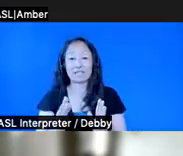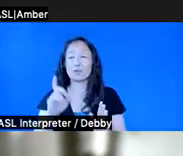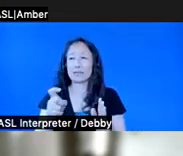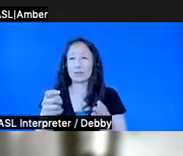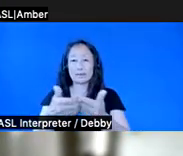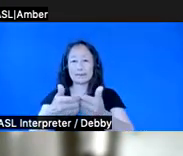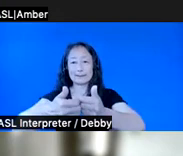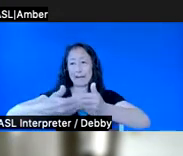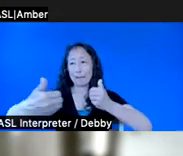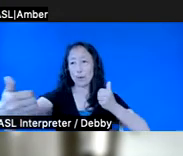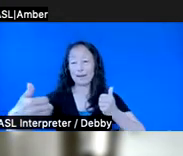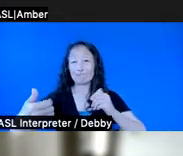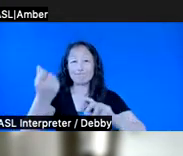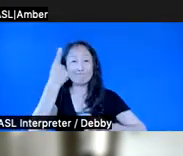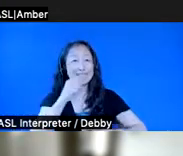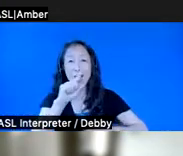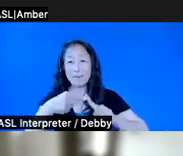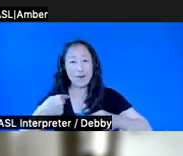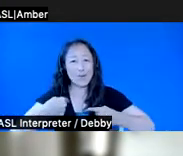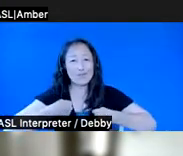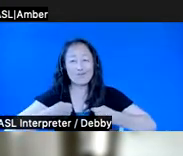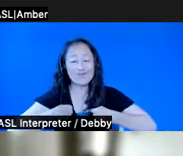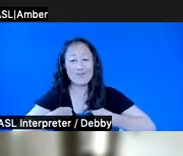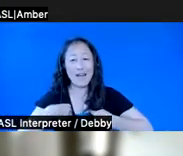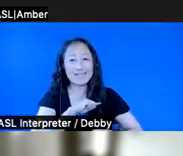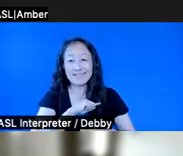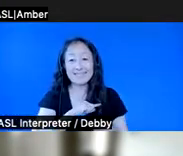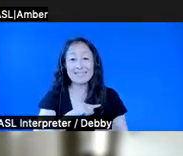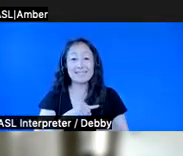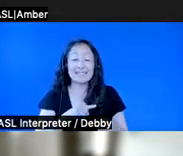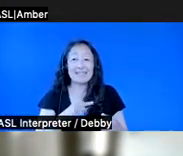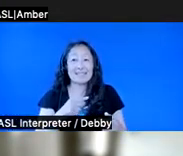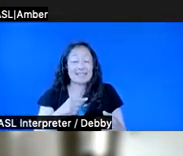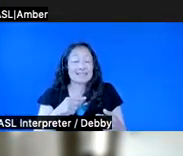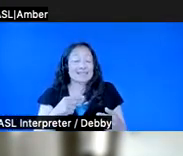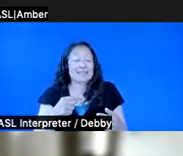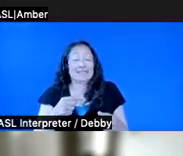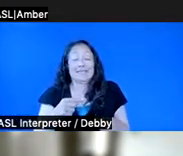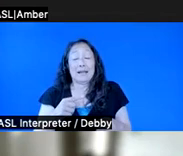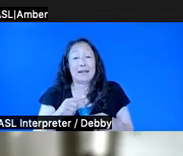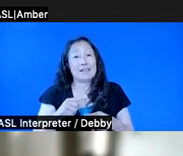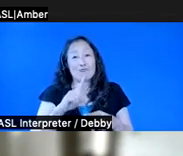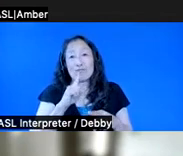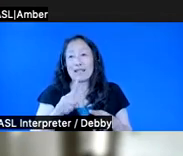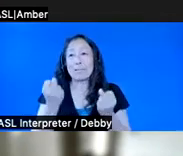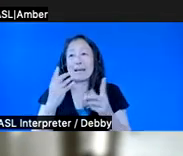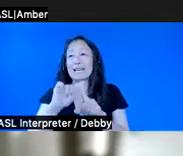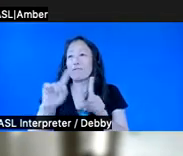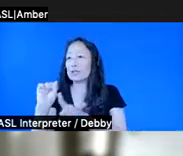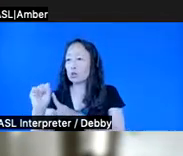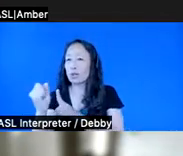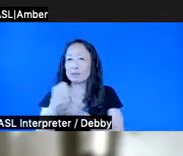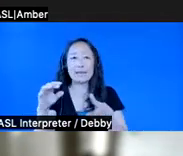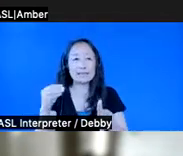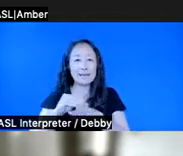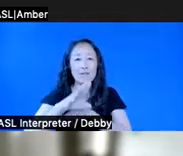like, it's not about us half the time, it's because a lot of different circumstances, but anytime we can take a pause and see what